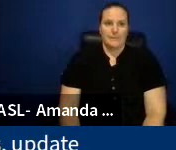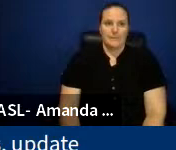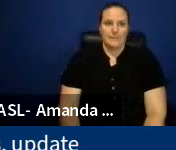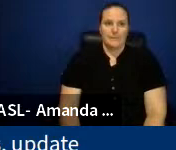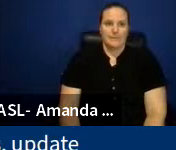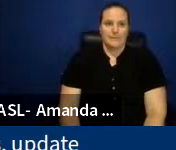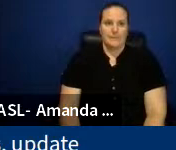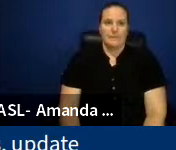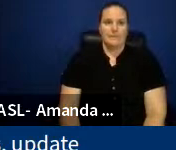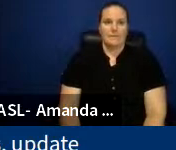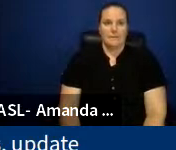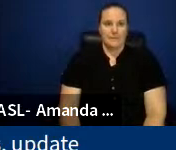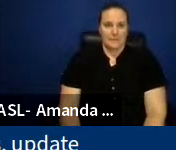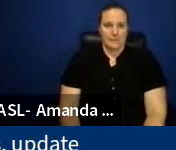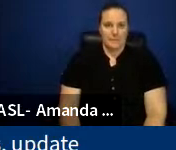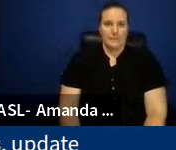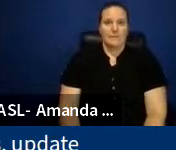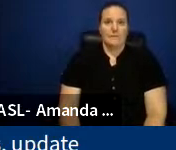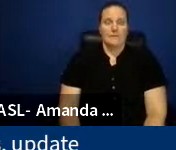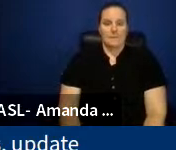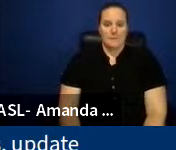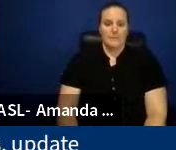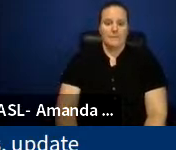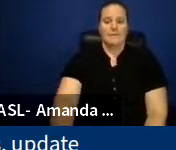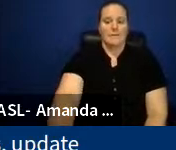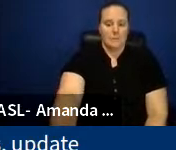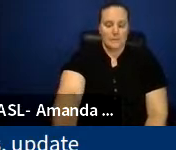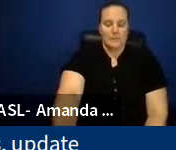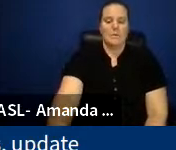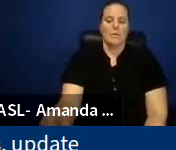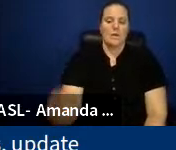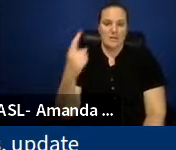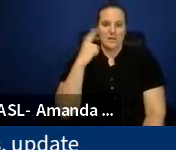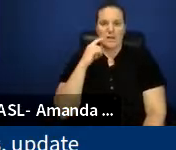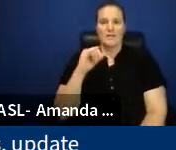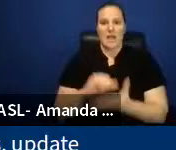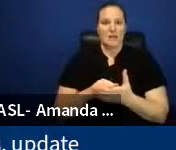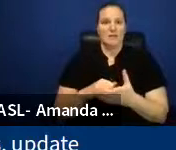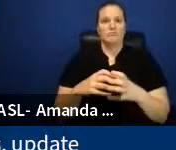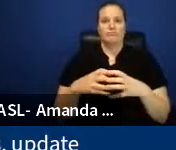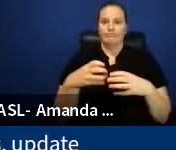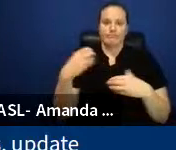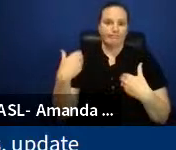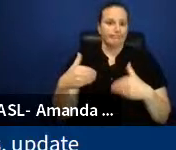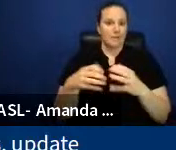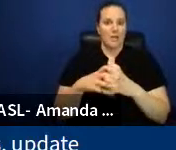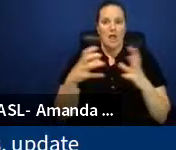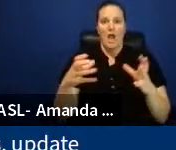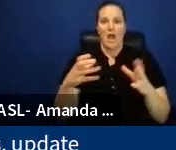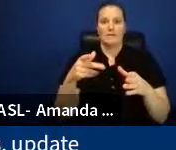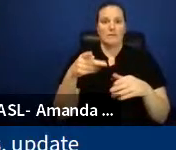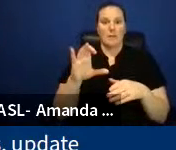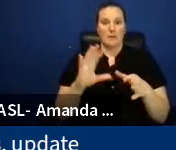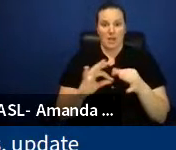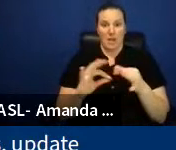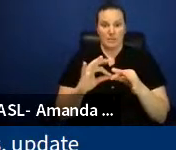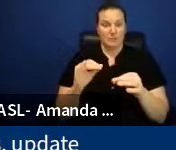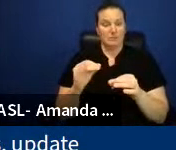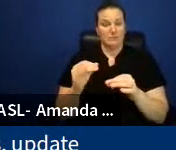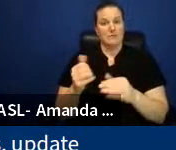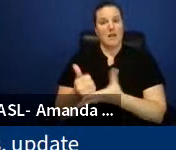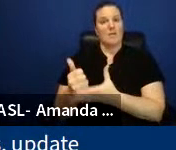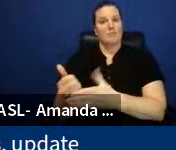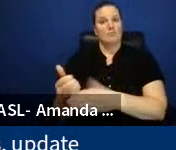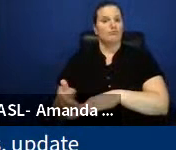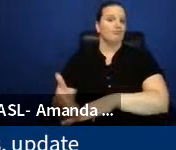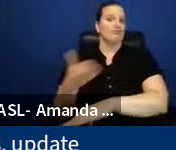We do. This is, we think that robust public comments make projects better. So